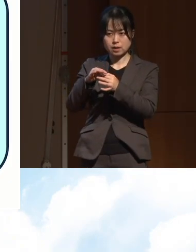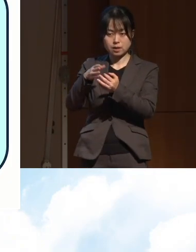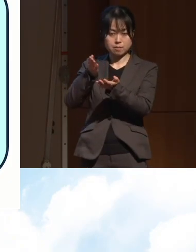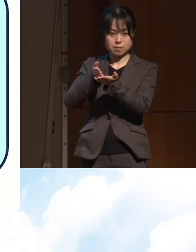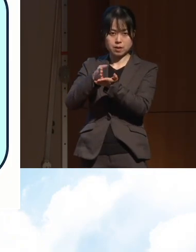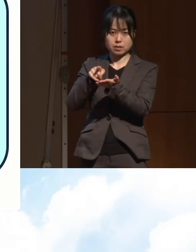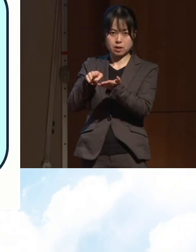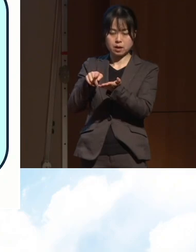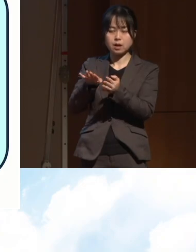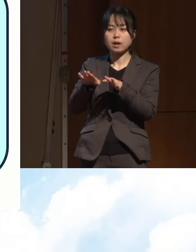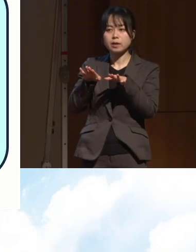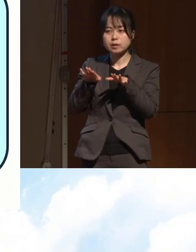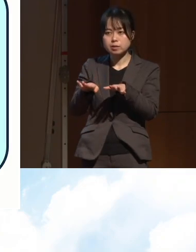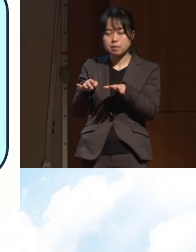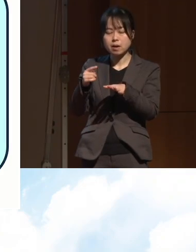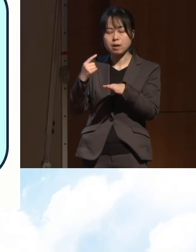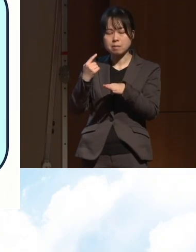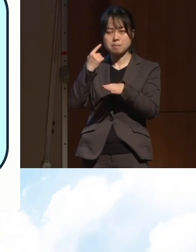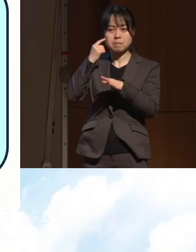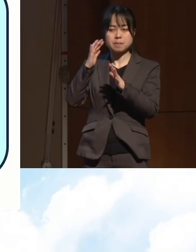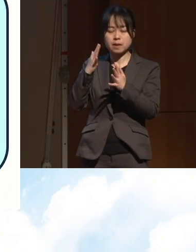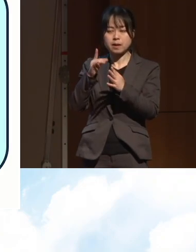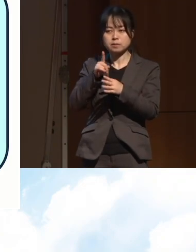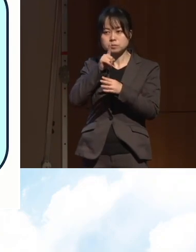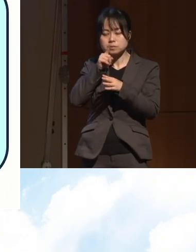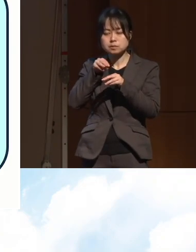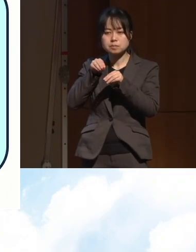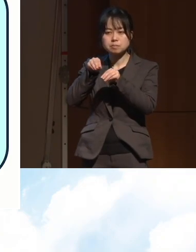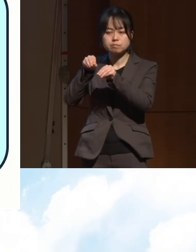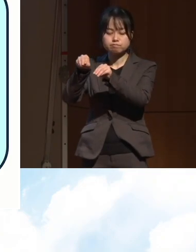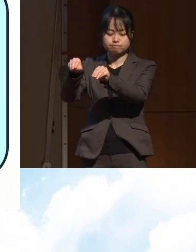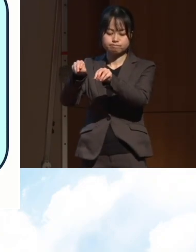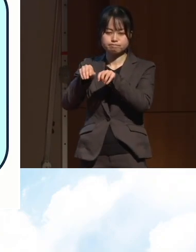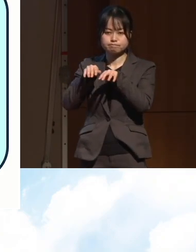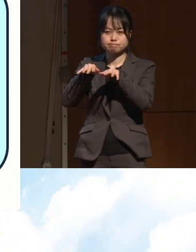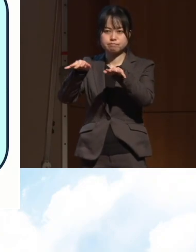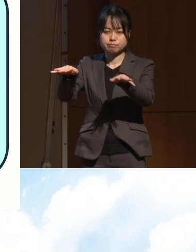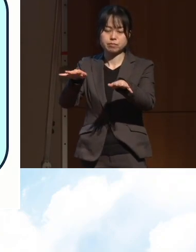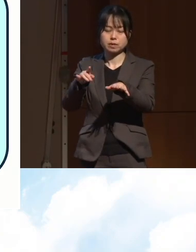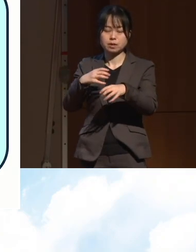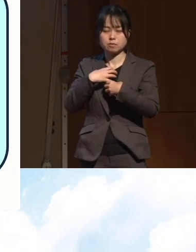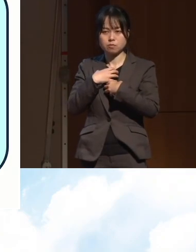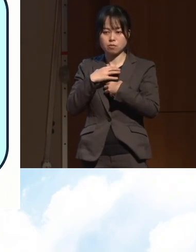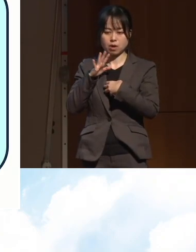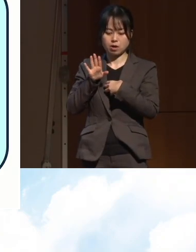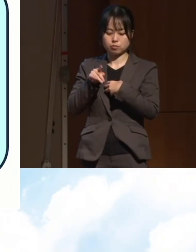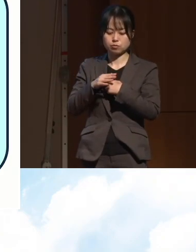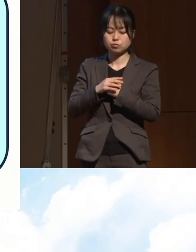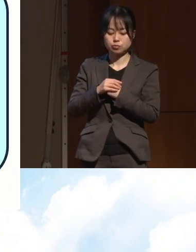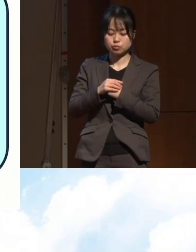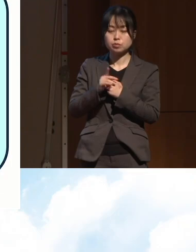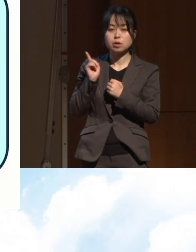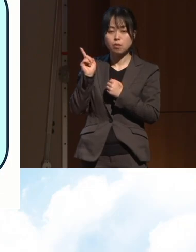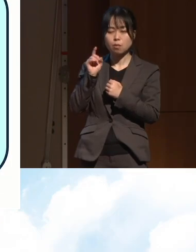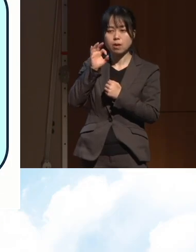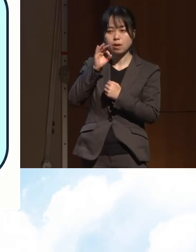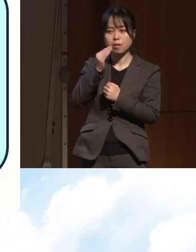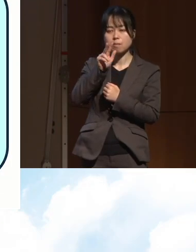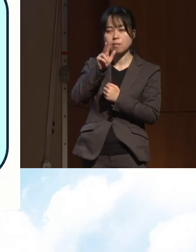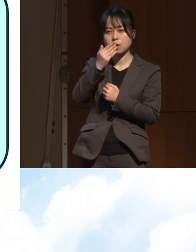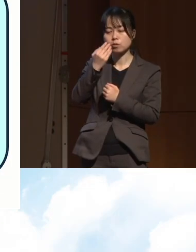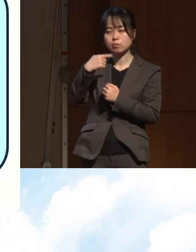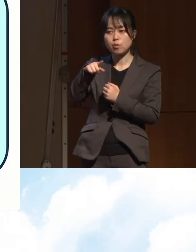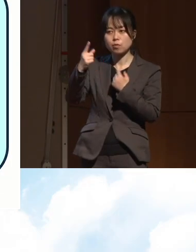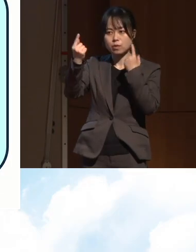are now starting an AMED Aspire program in collaboration with Melbourne University to construct a global